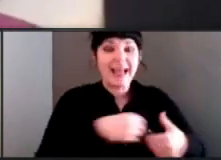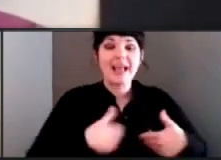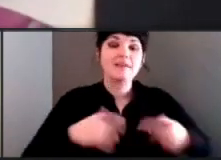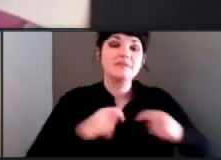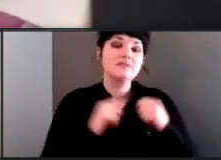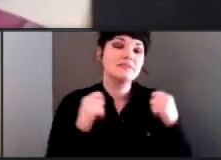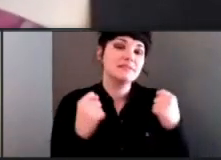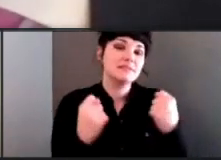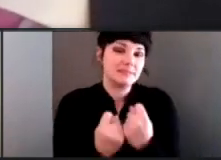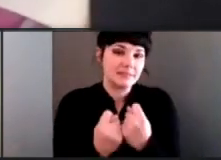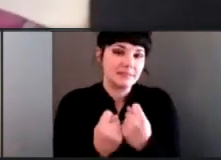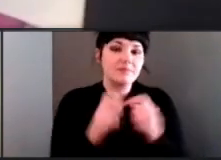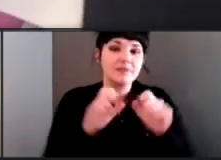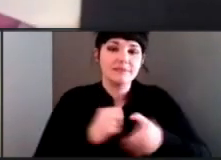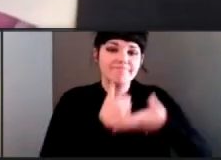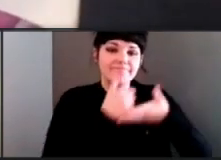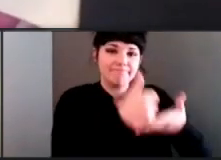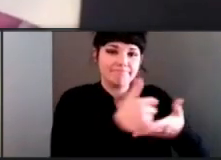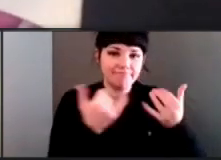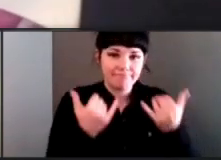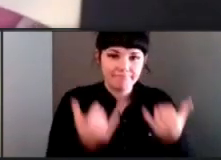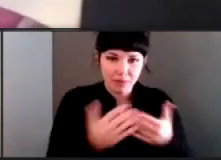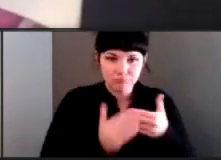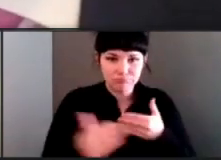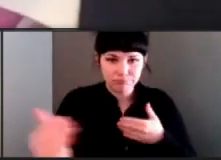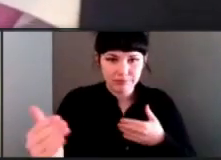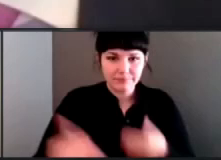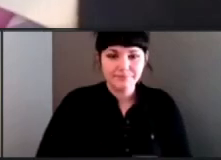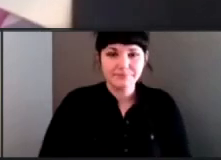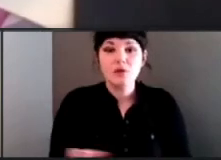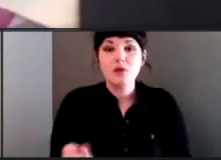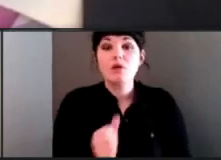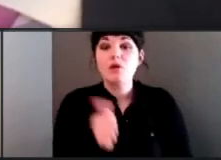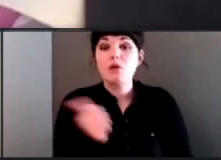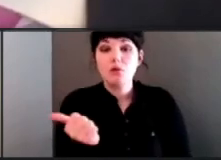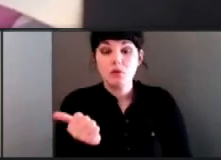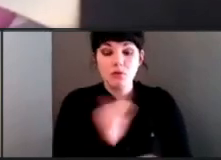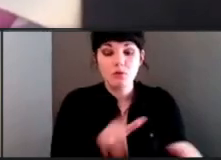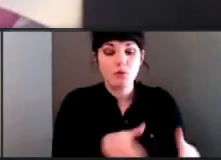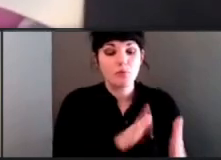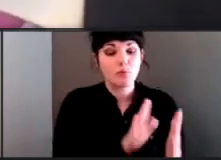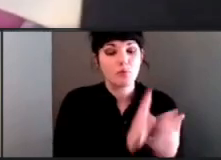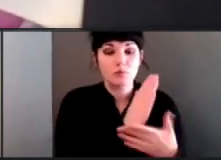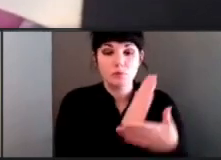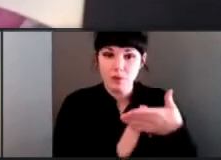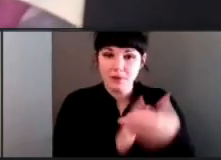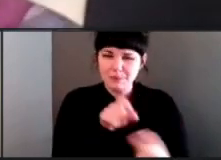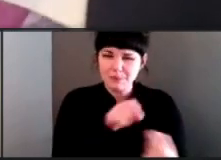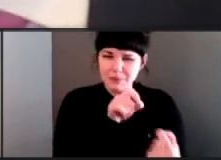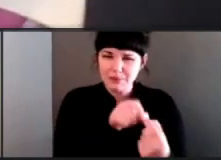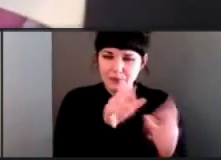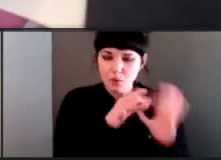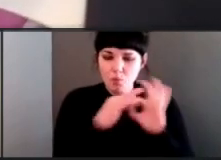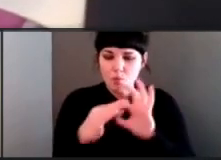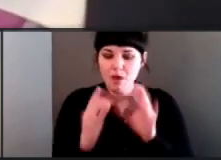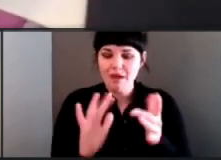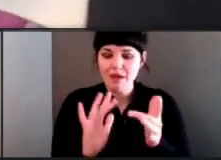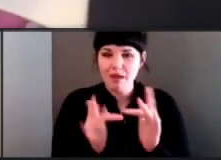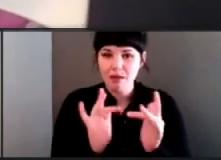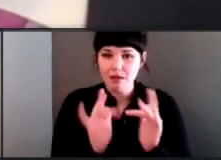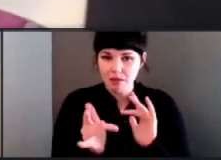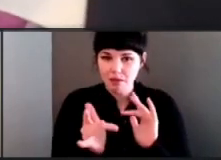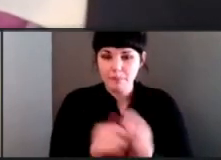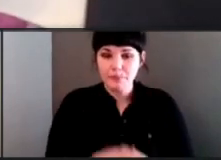place. The other thing that we do as a part of this approach, particularly with our remote structure, is our teachers actually